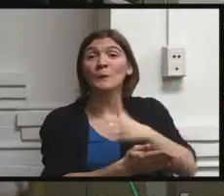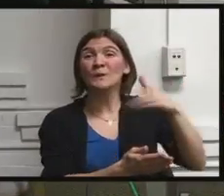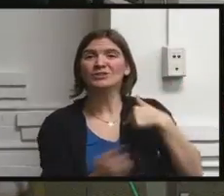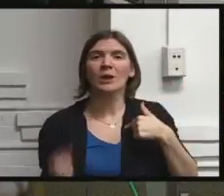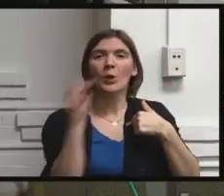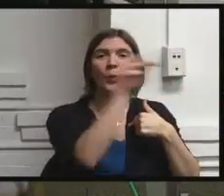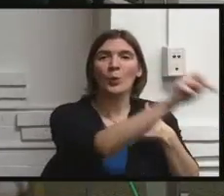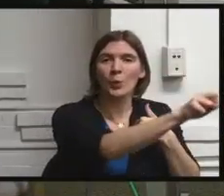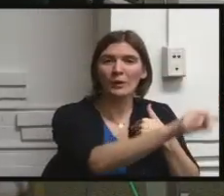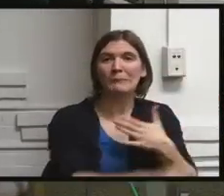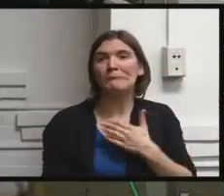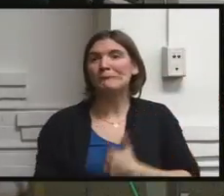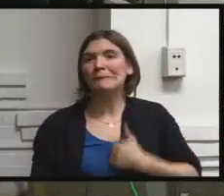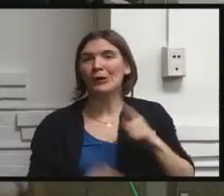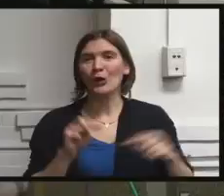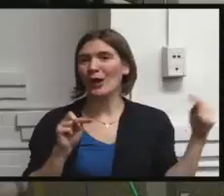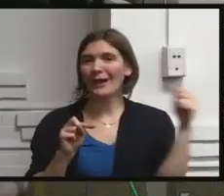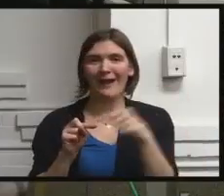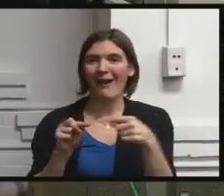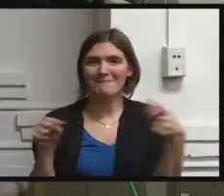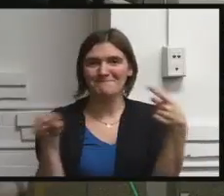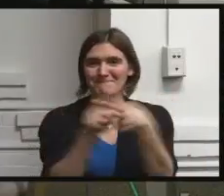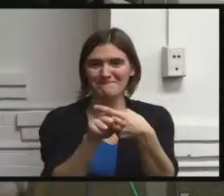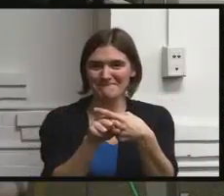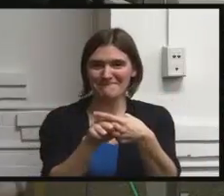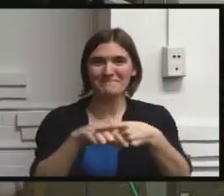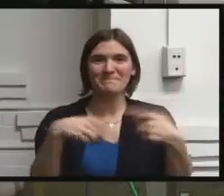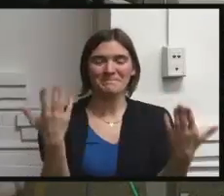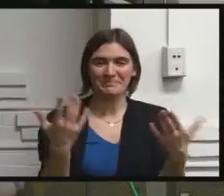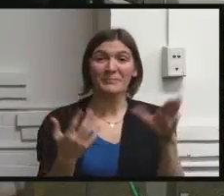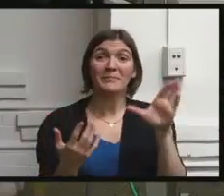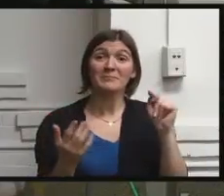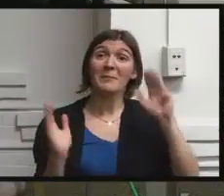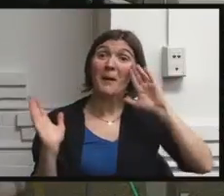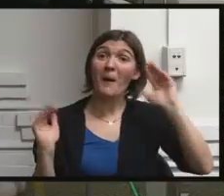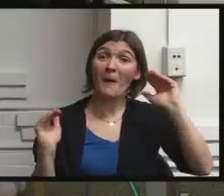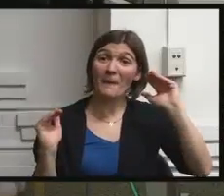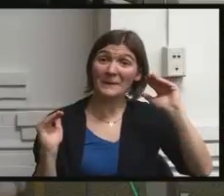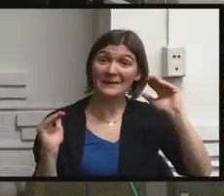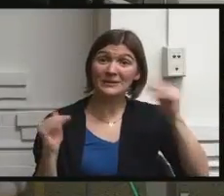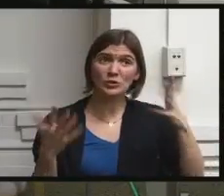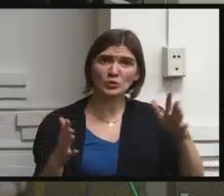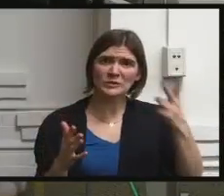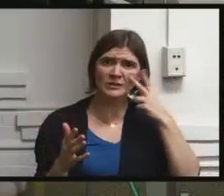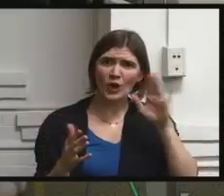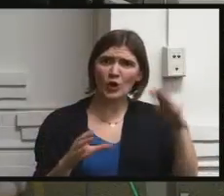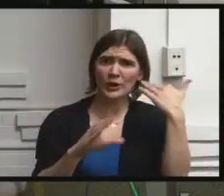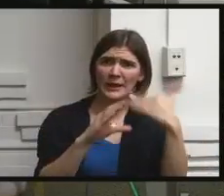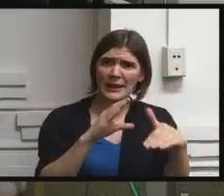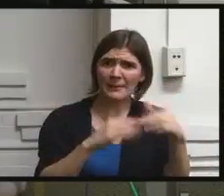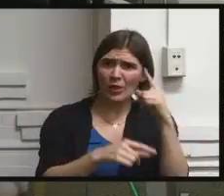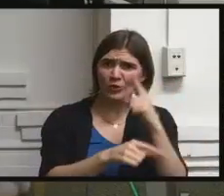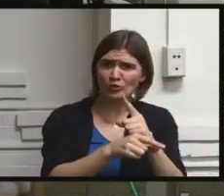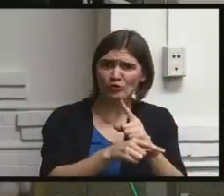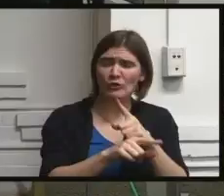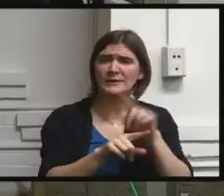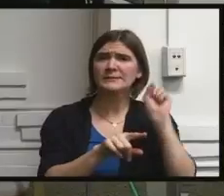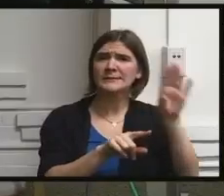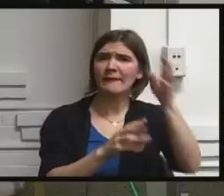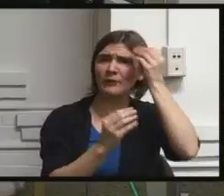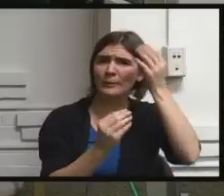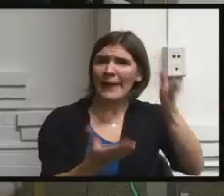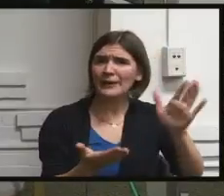she regrets that she was unable to come and visit with you tonight. But hopefully you got her email package of documents